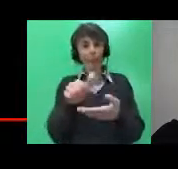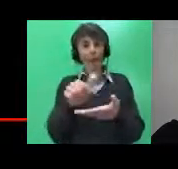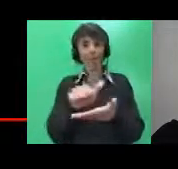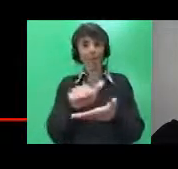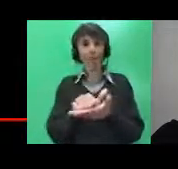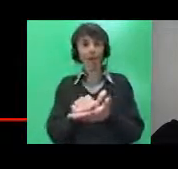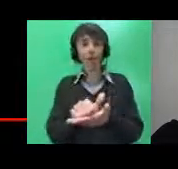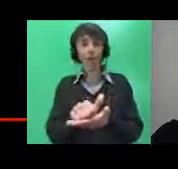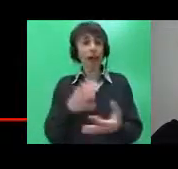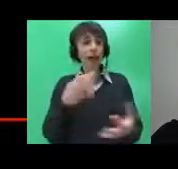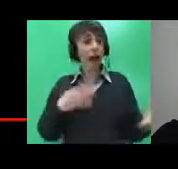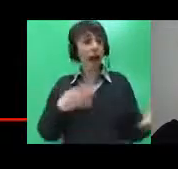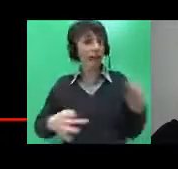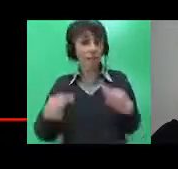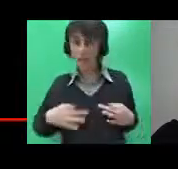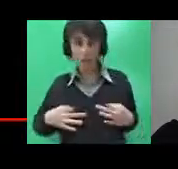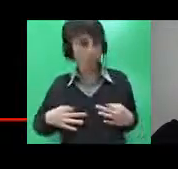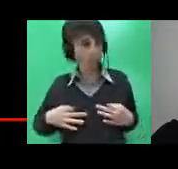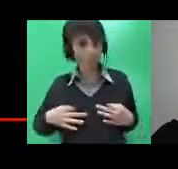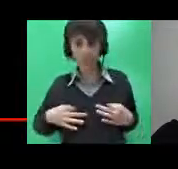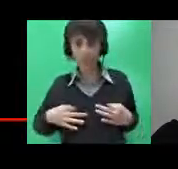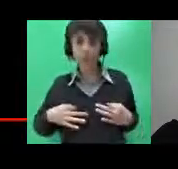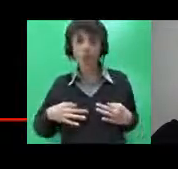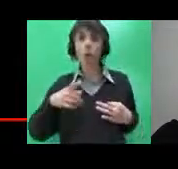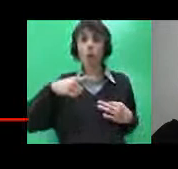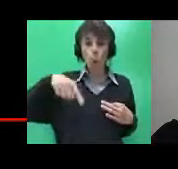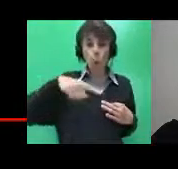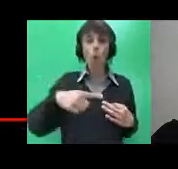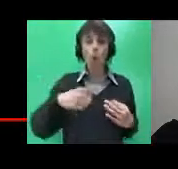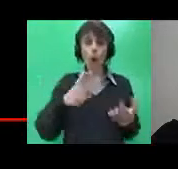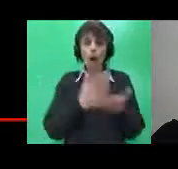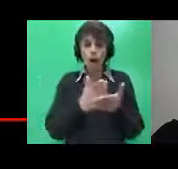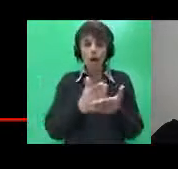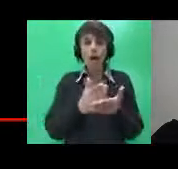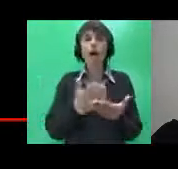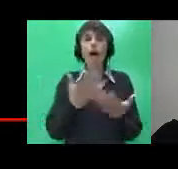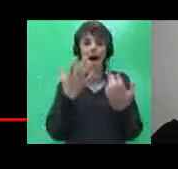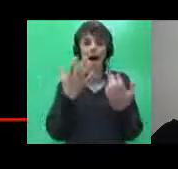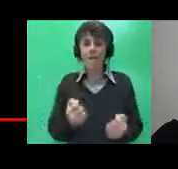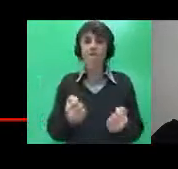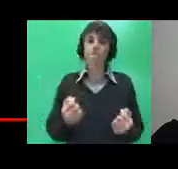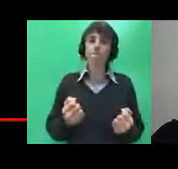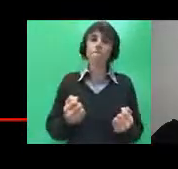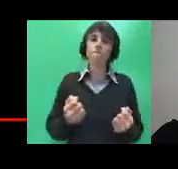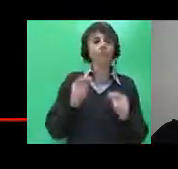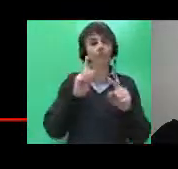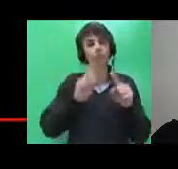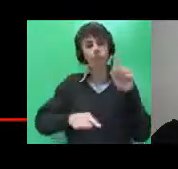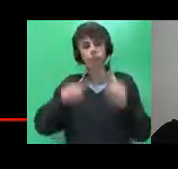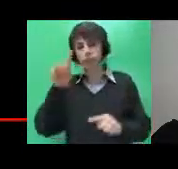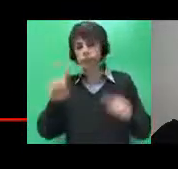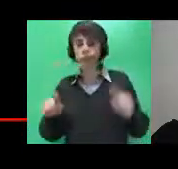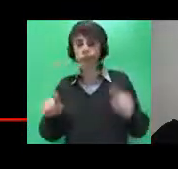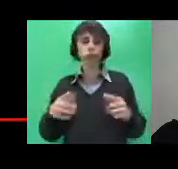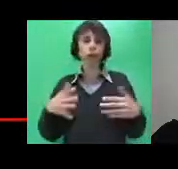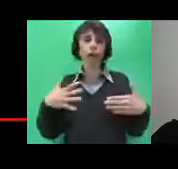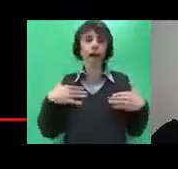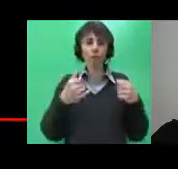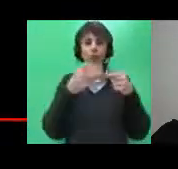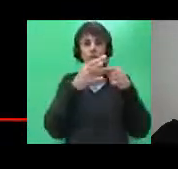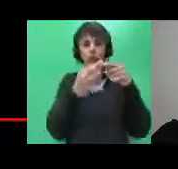lived experience of a variety of conditions who were filmed especially for that advert. Hopefully we'll get back to